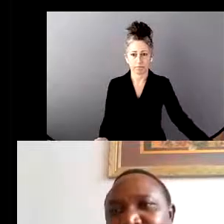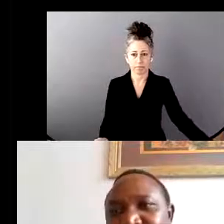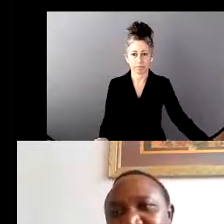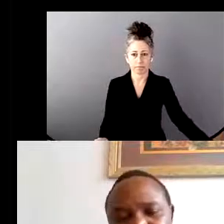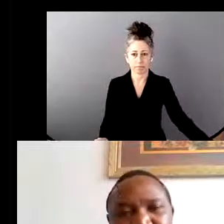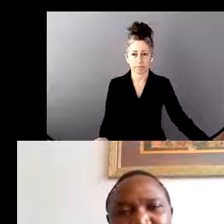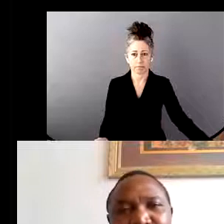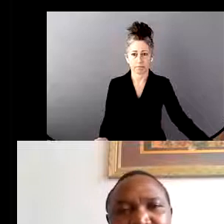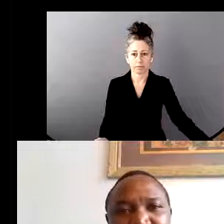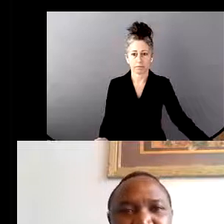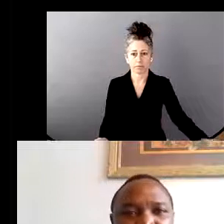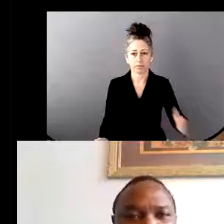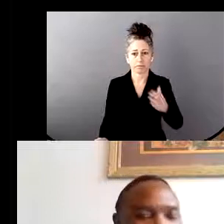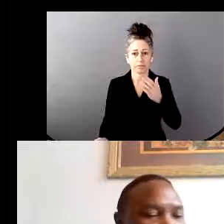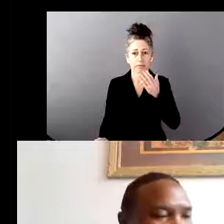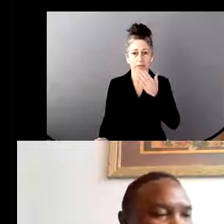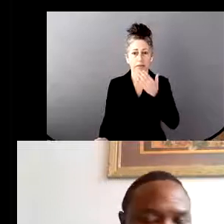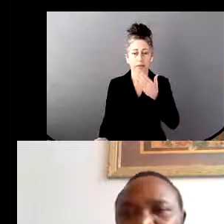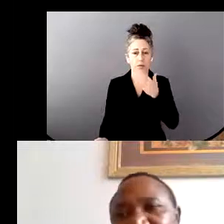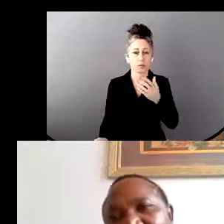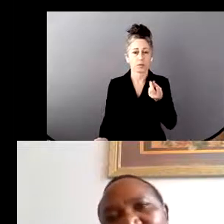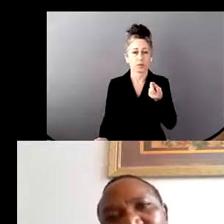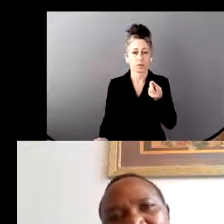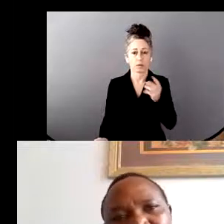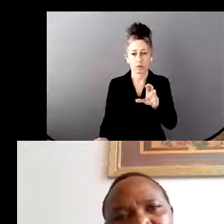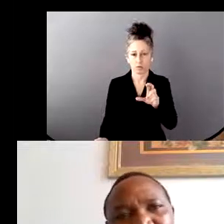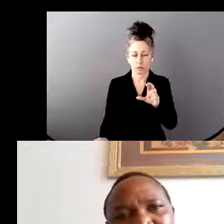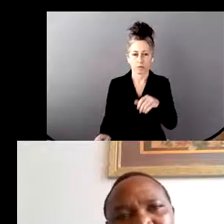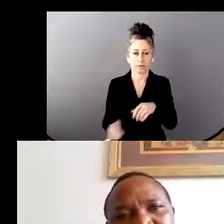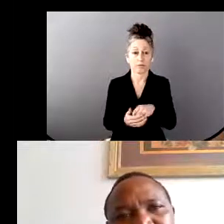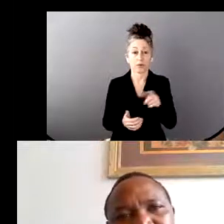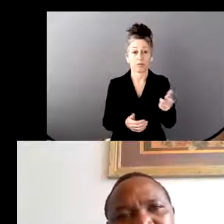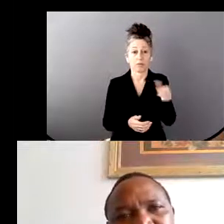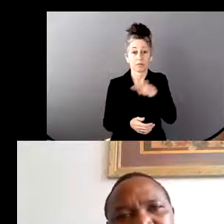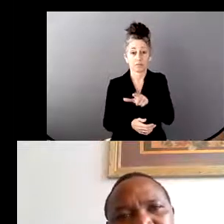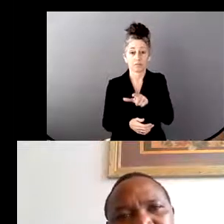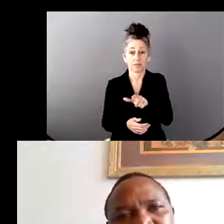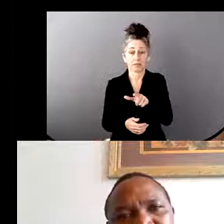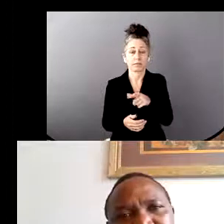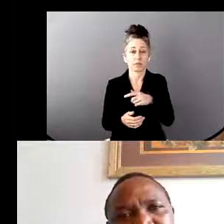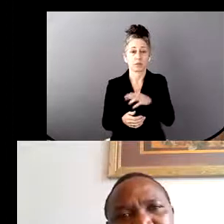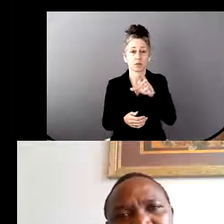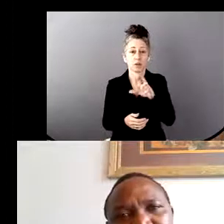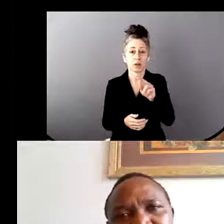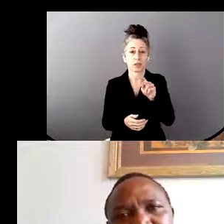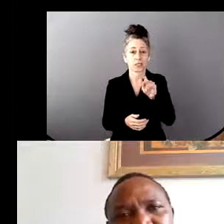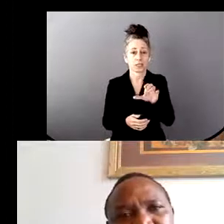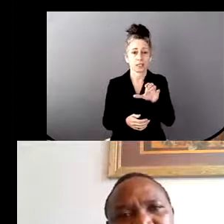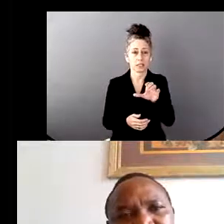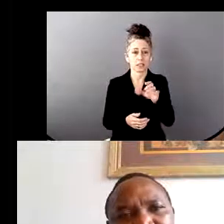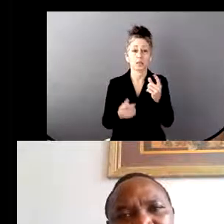Yes, thank you, Dr. Manyibe. So what the RRTC is doing to address the